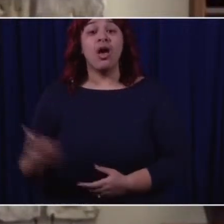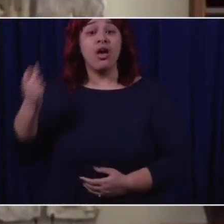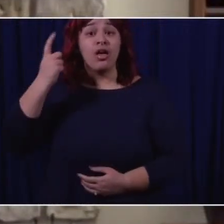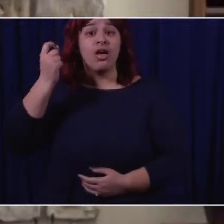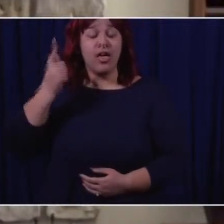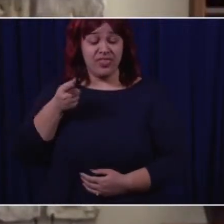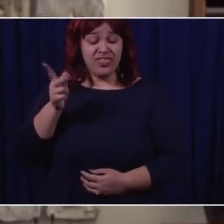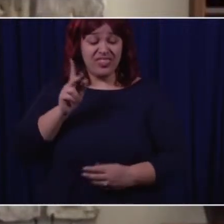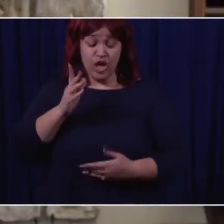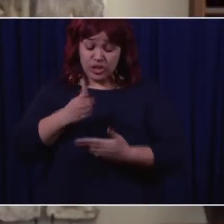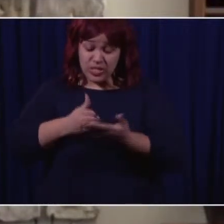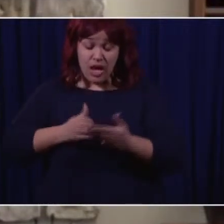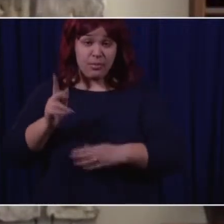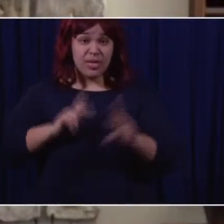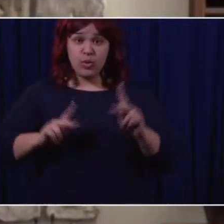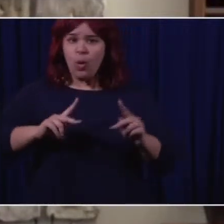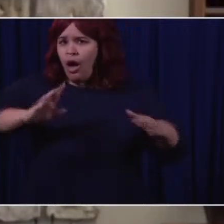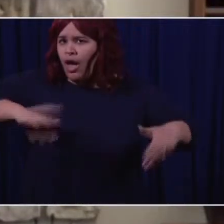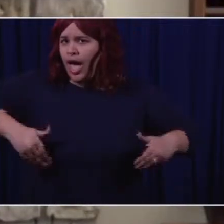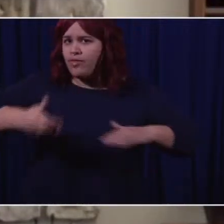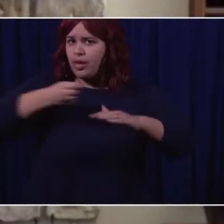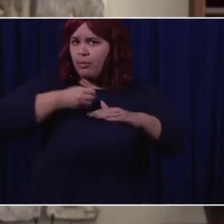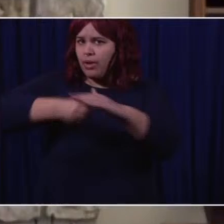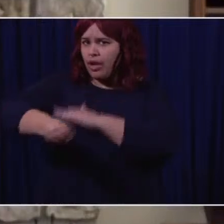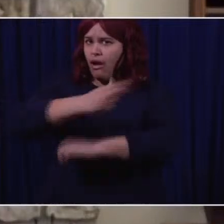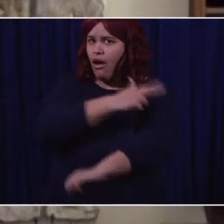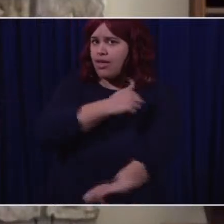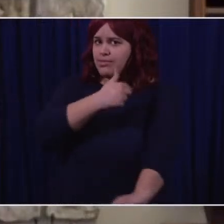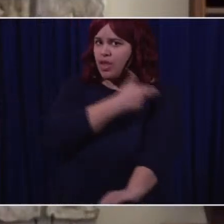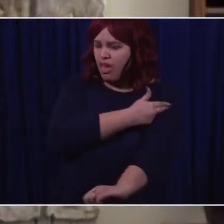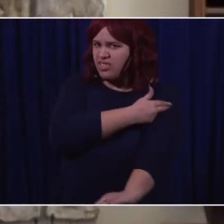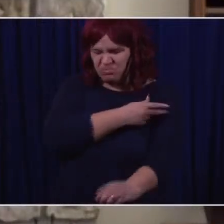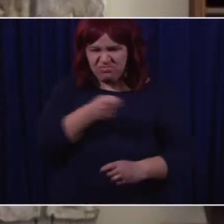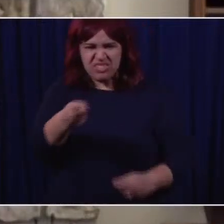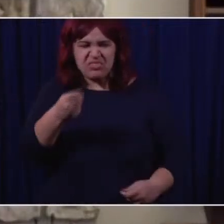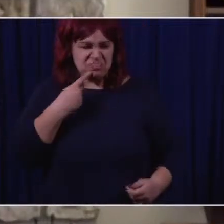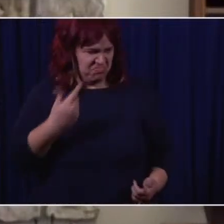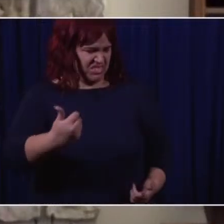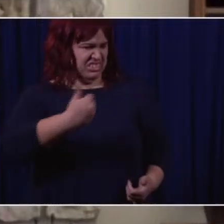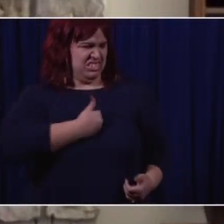out. Can you address their concerns, please? Thank you.